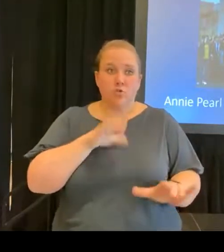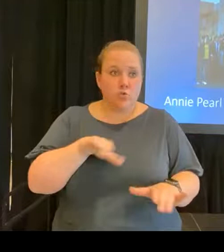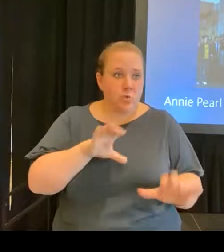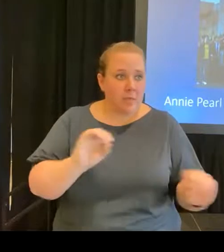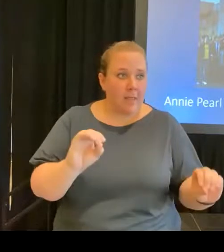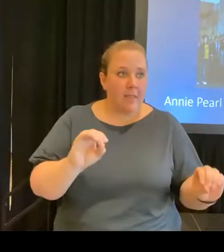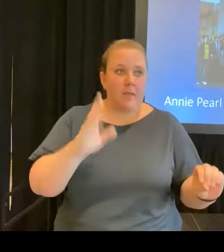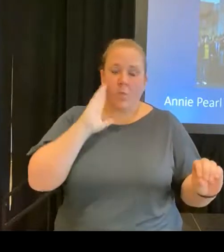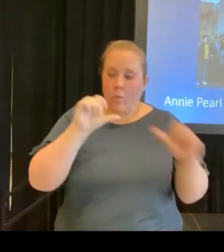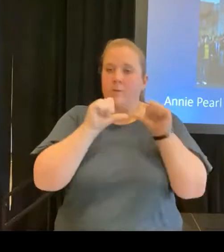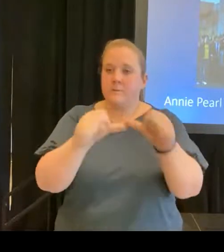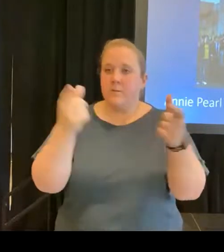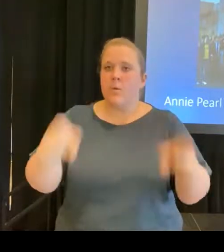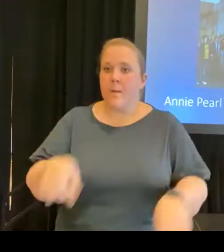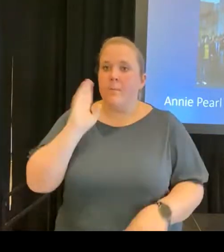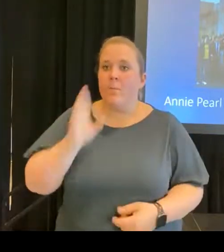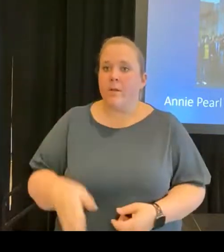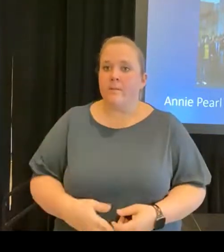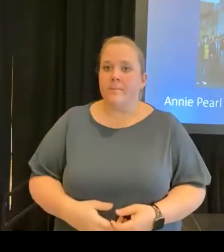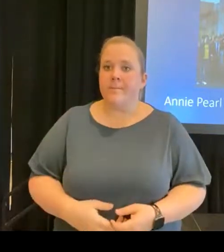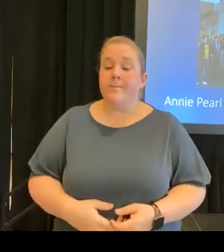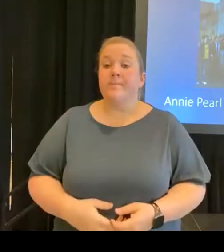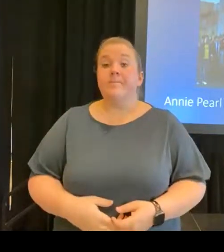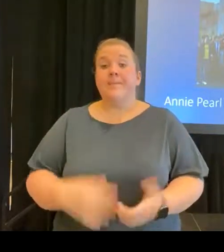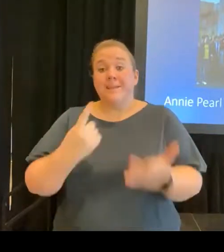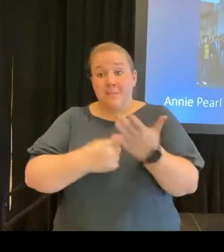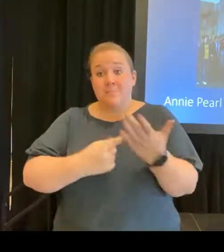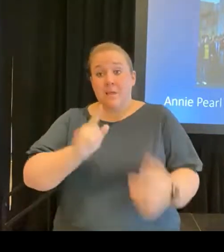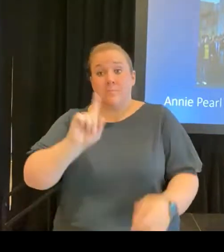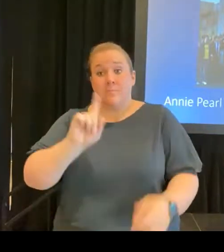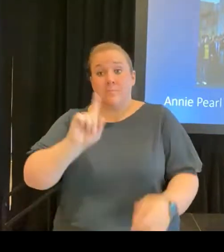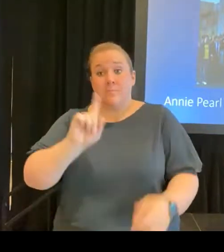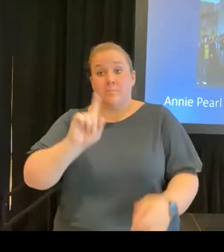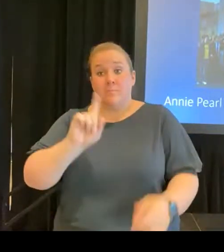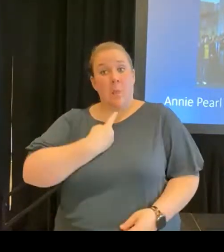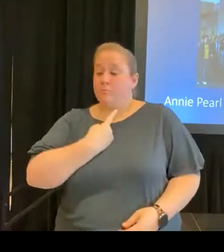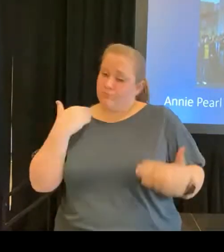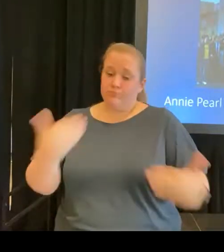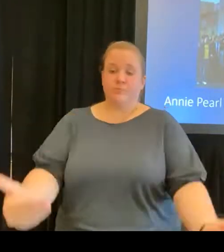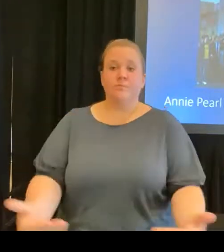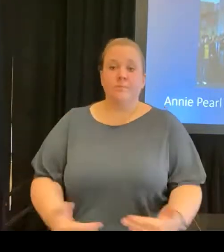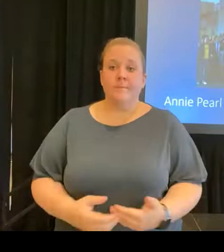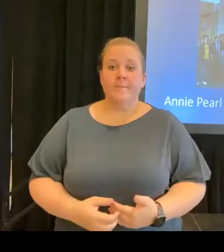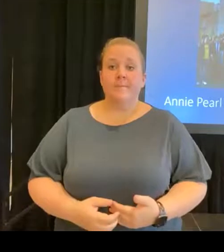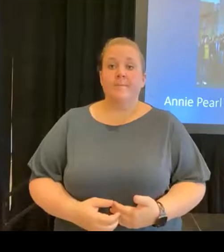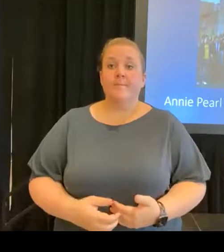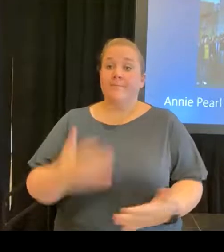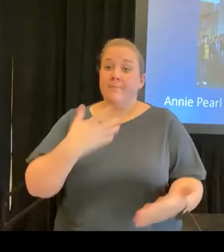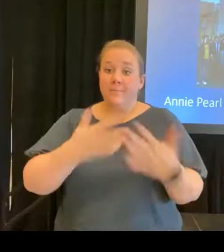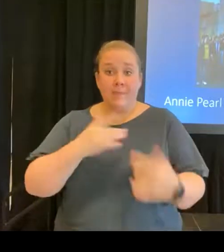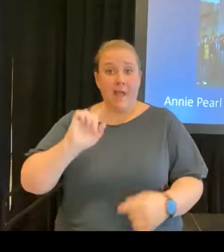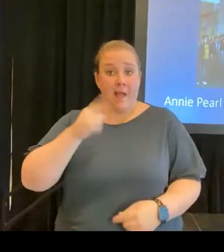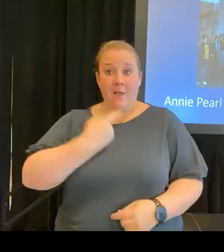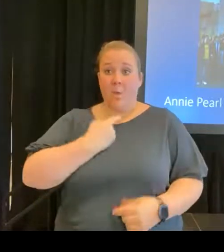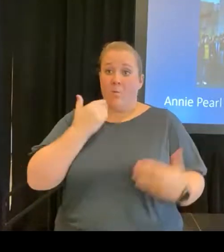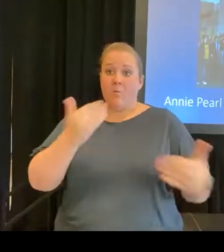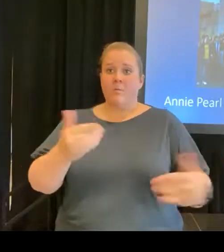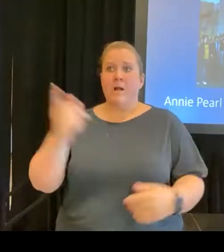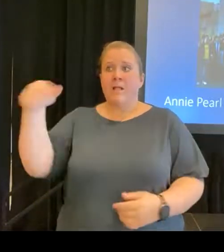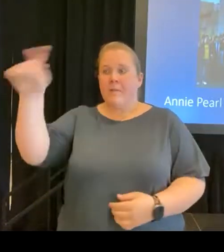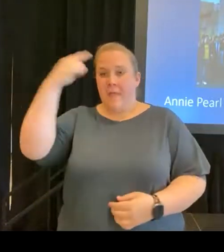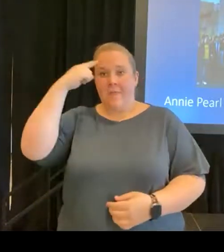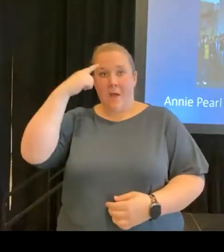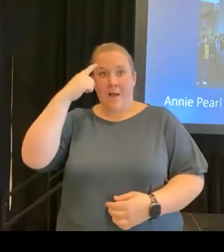happen. Sometimes I've even had to go it alone. But even when I went alone, they thought it was an